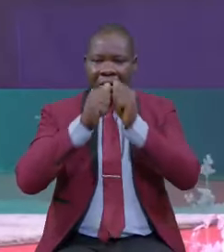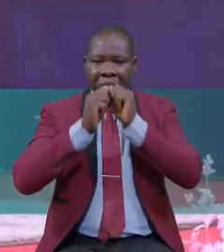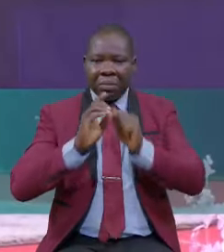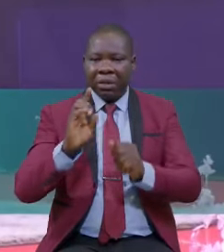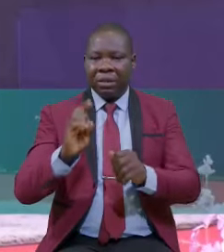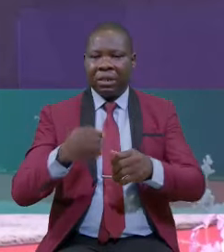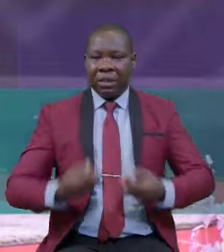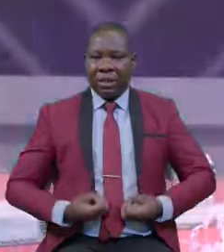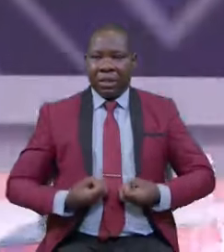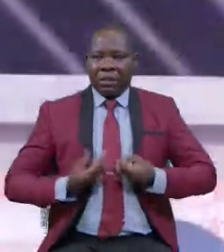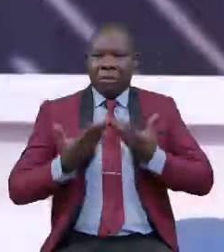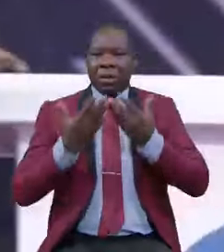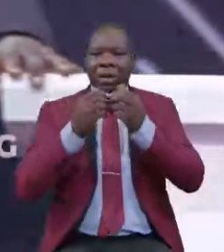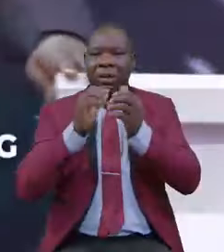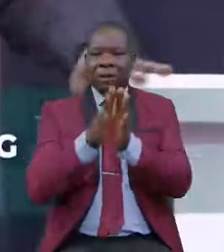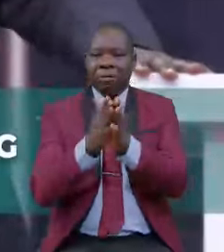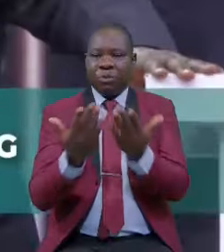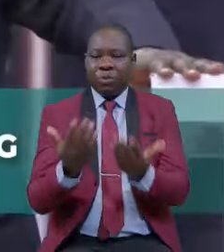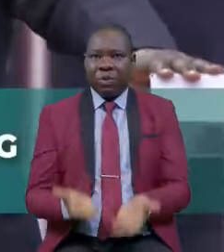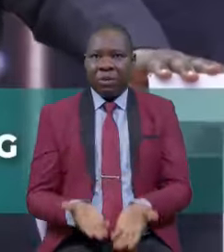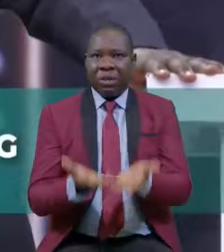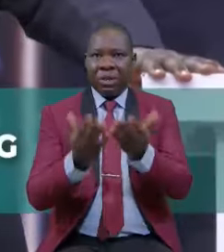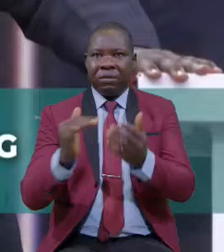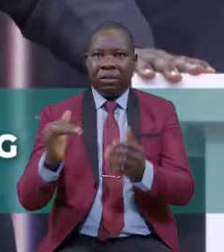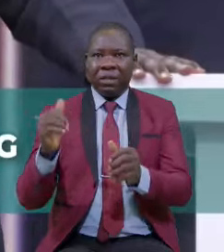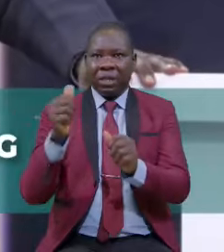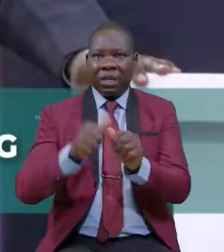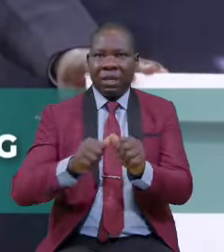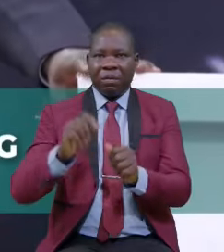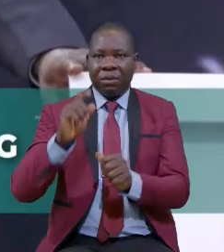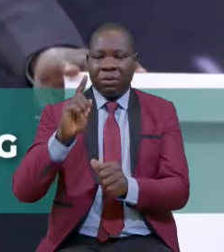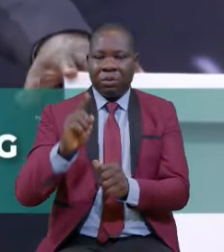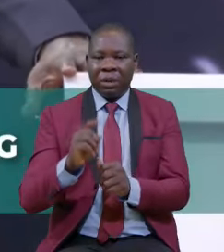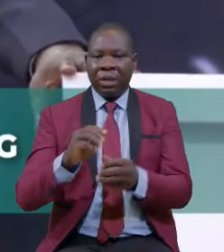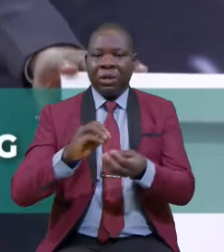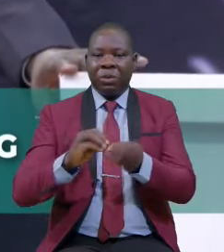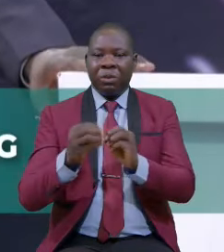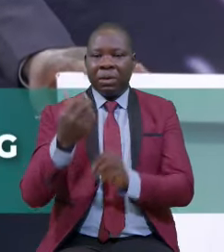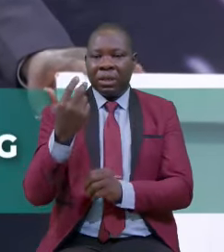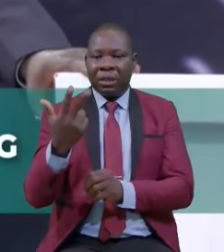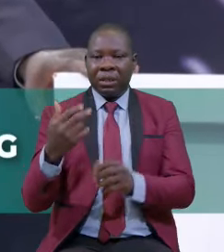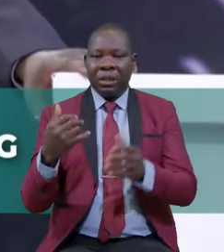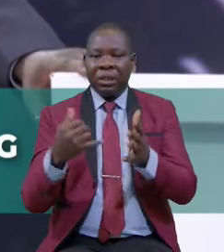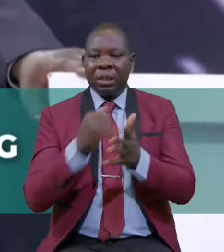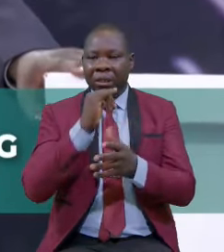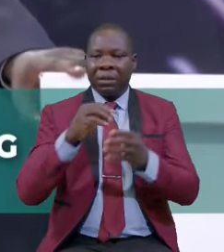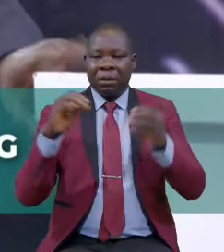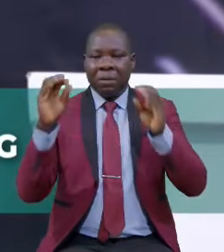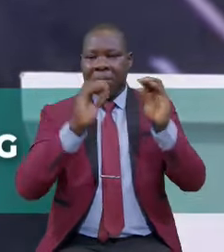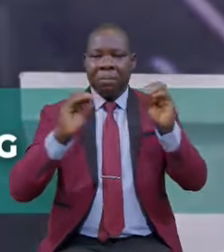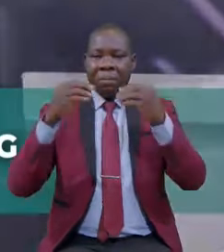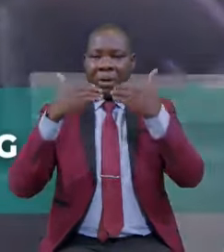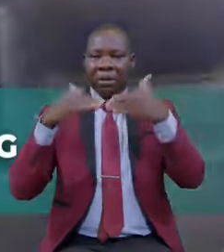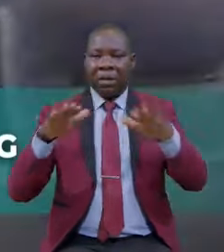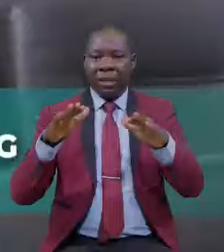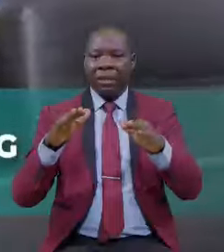the Bible. The Bible is the boundless instructor, bestowing limitless experiences.